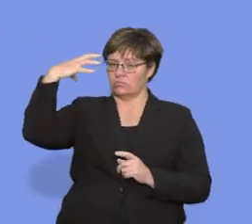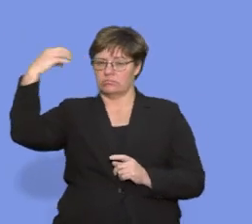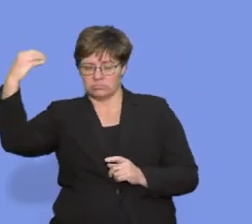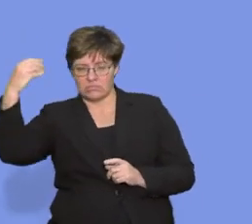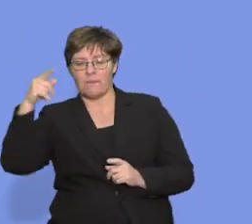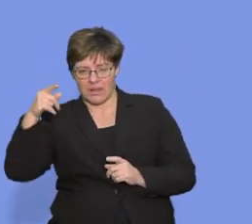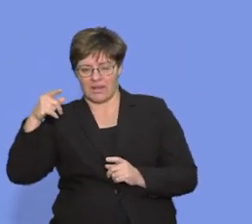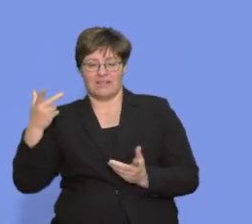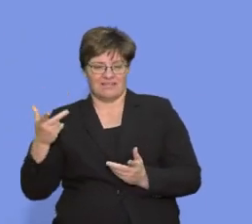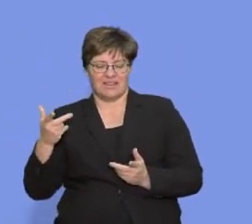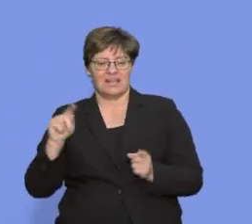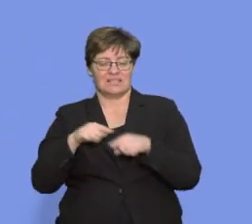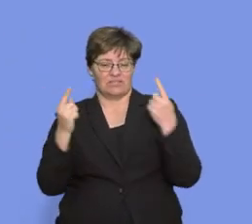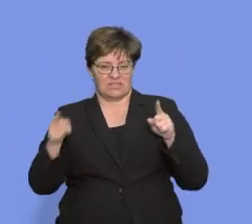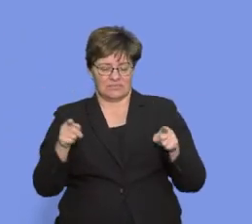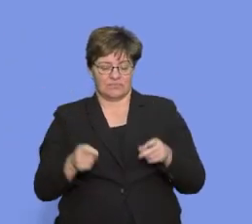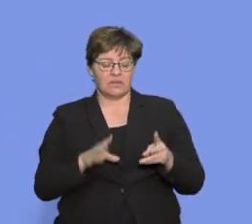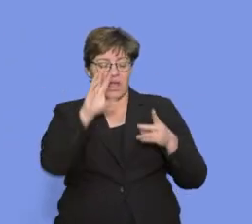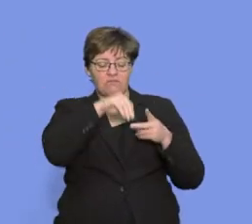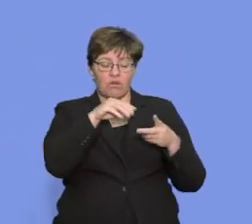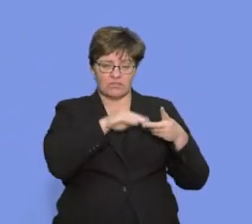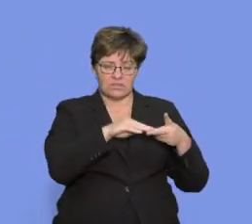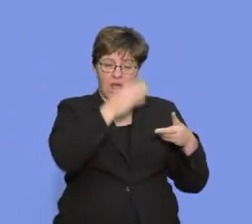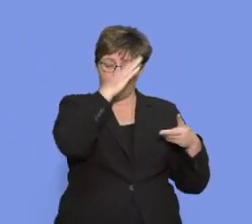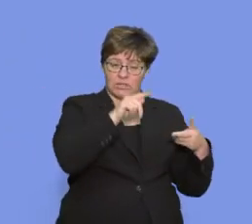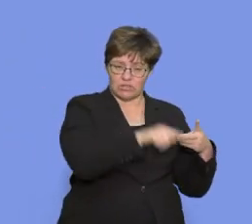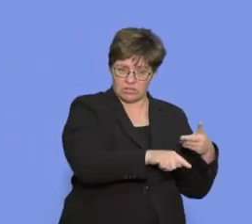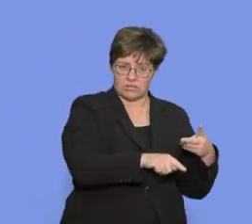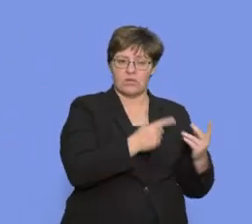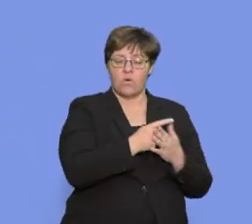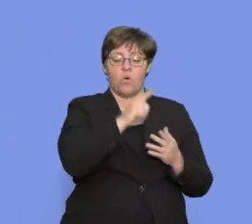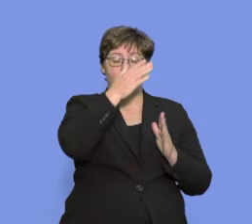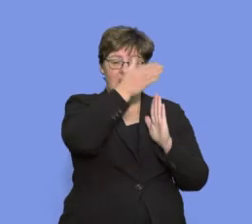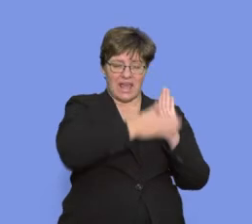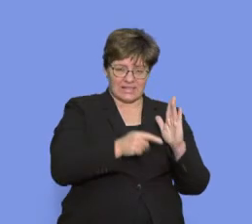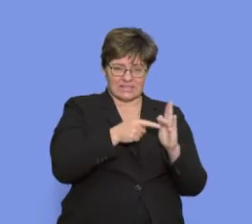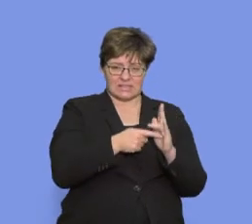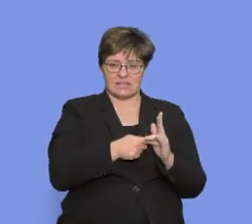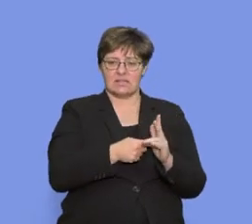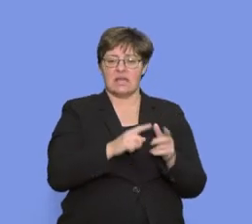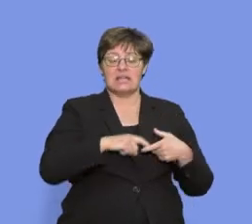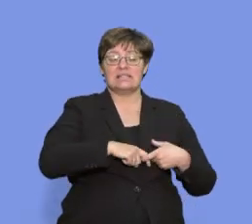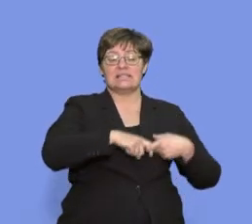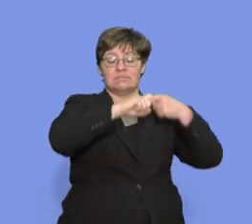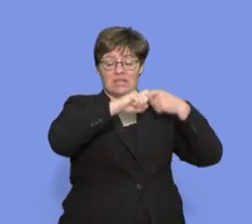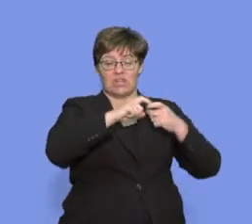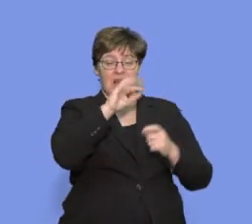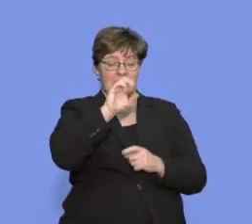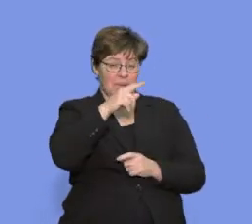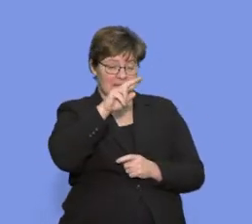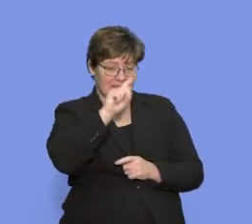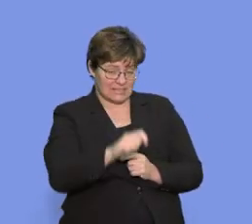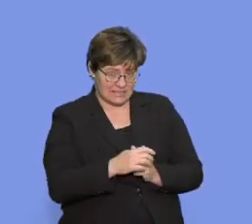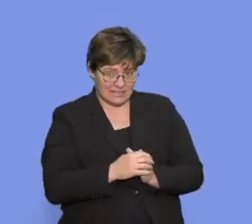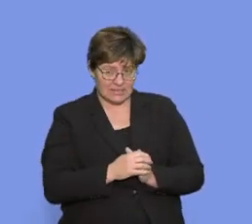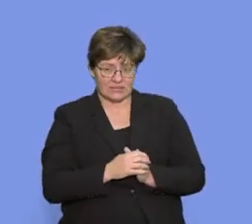light intensity. Parts involved with accommodation is always your lens, your suspensory ligaments, because the